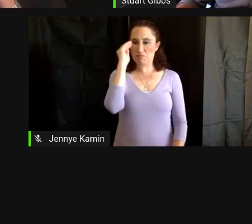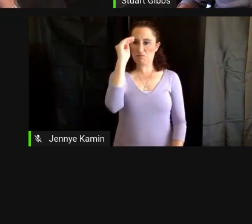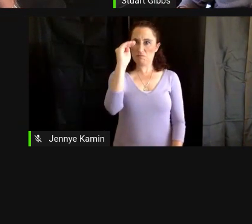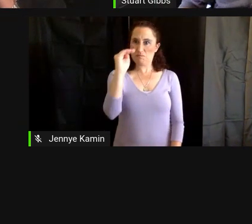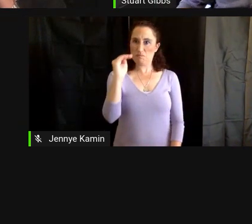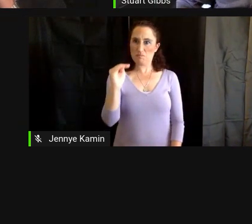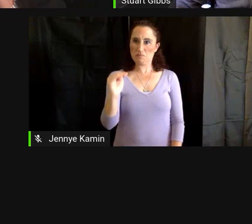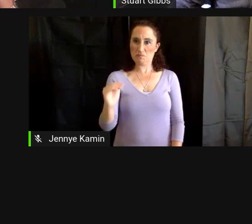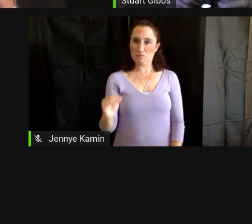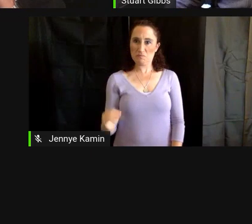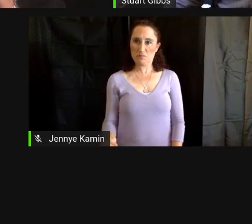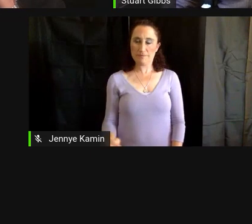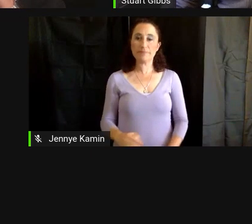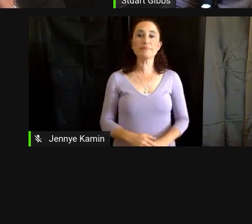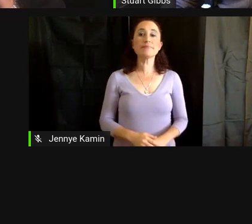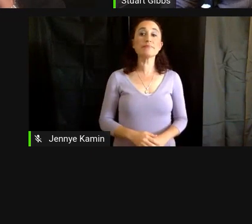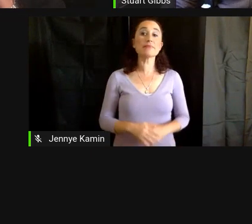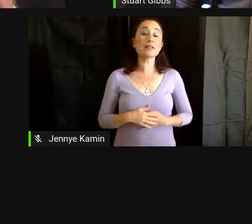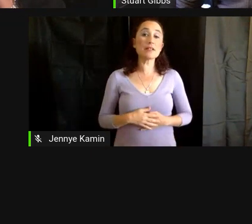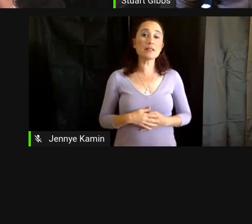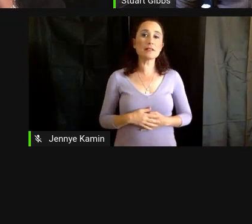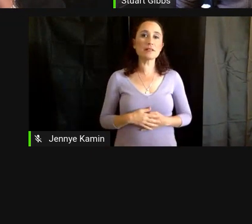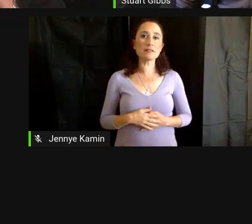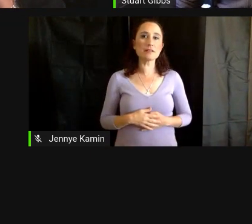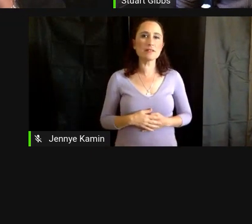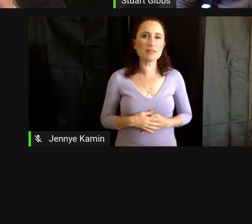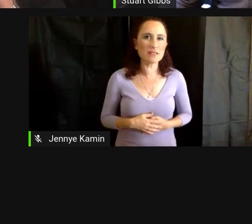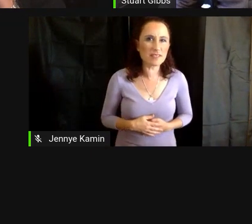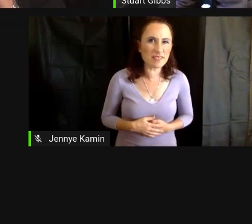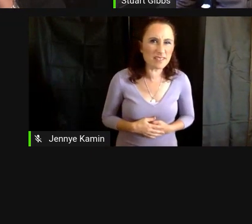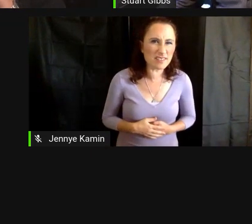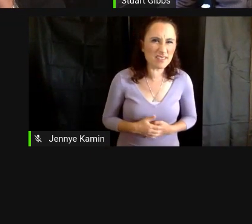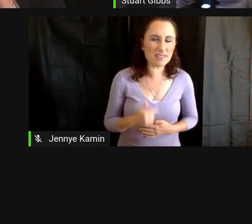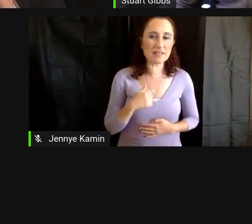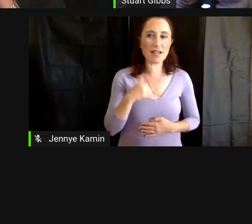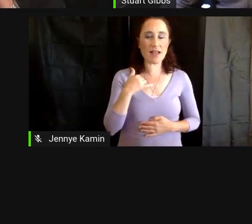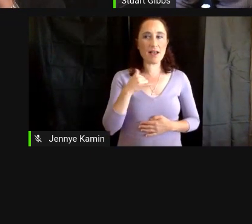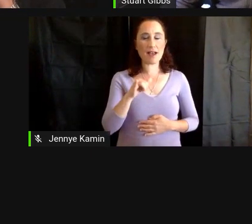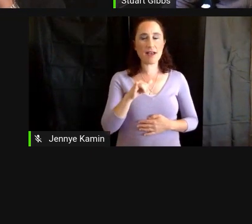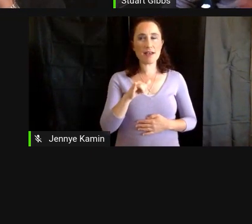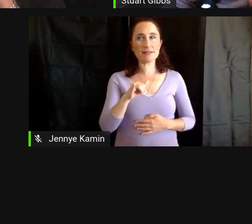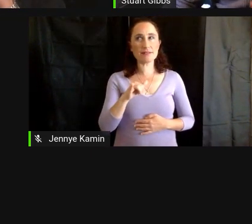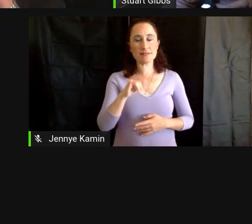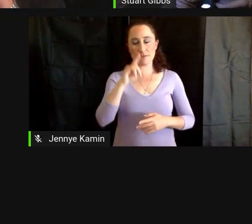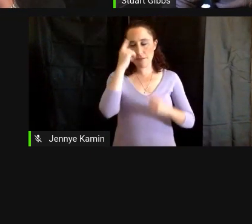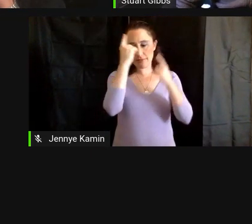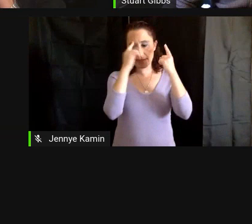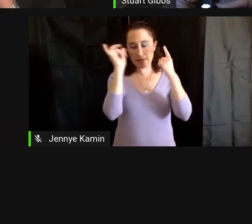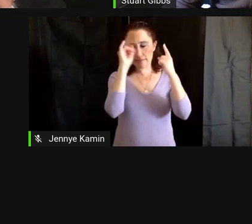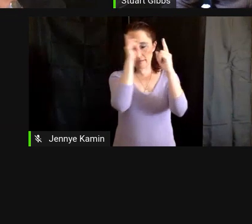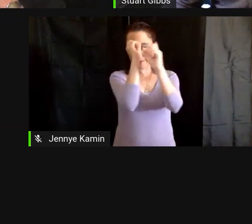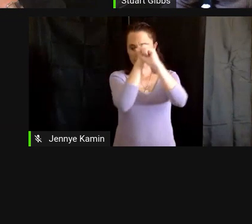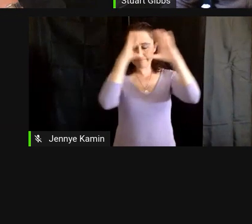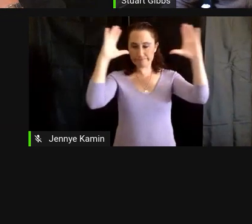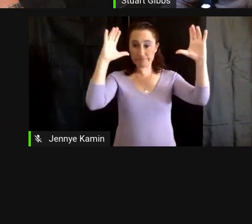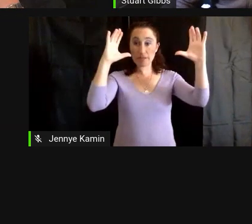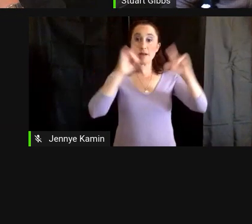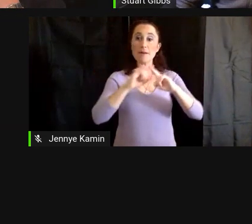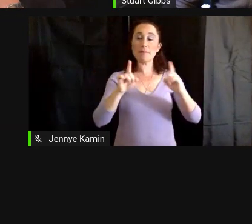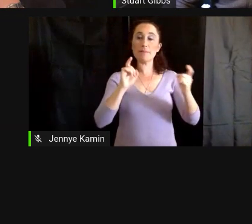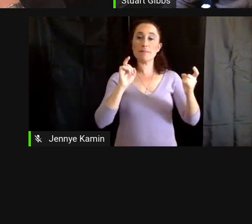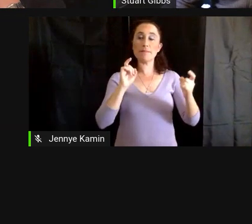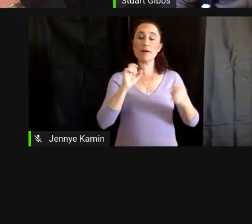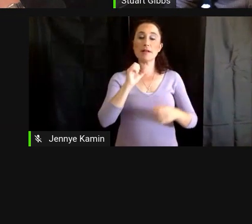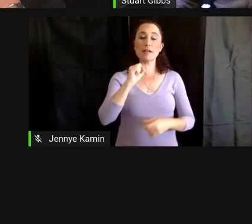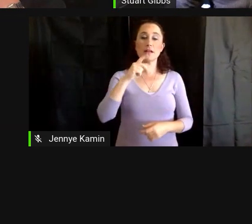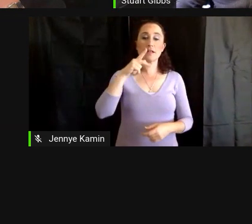when it comes down to breaking our stories out. I still think very visually, I think, but now that I'm adapting the book Spy School